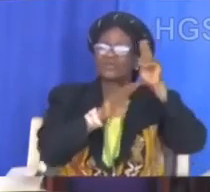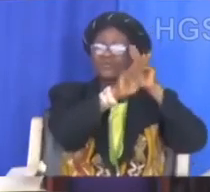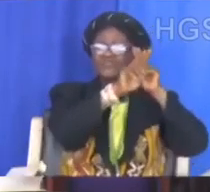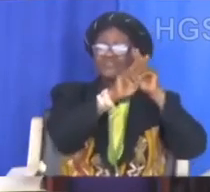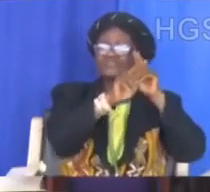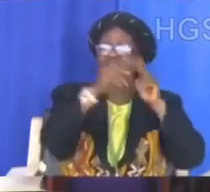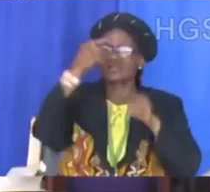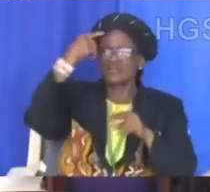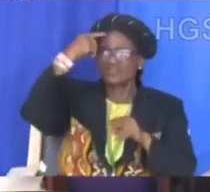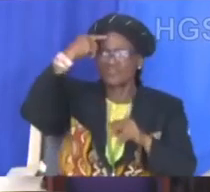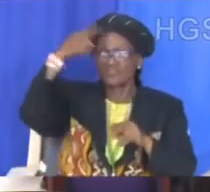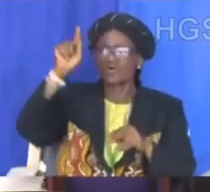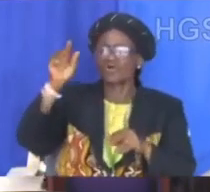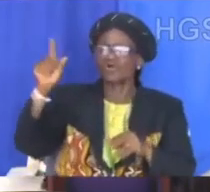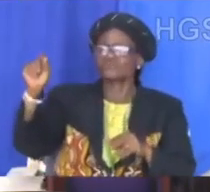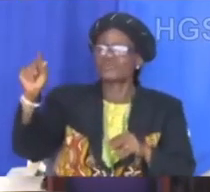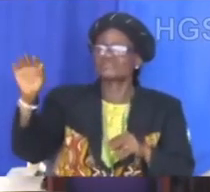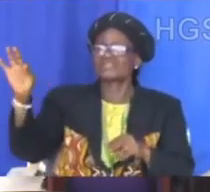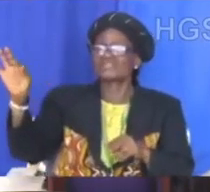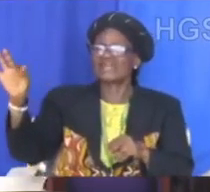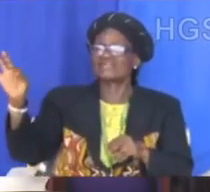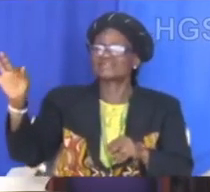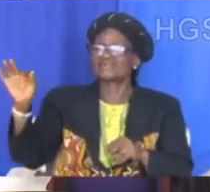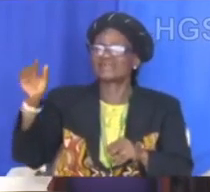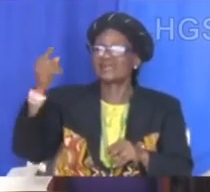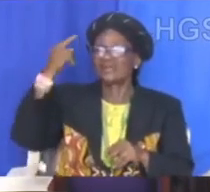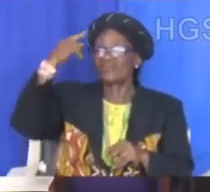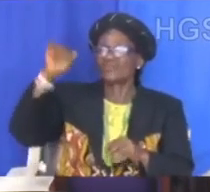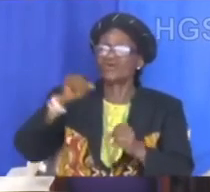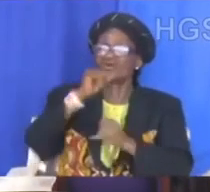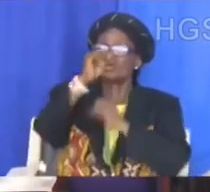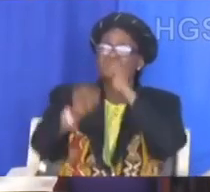2019 for the international, I gave it to you